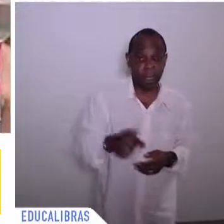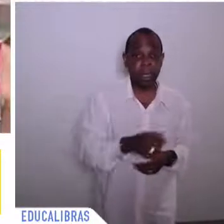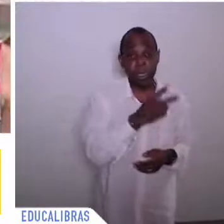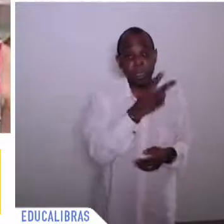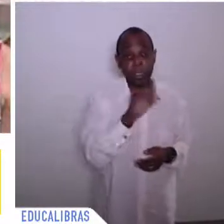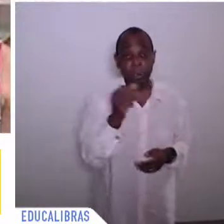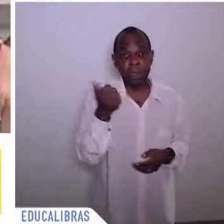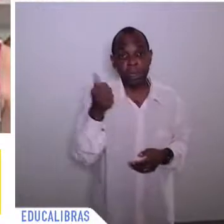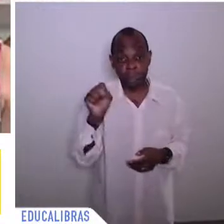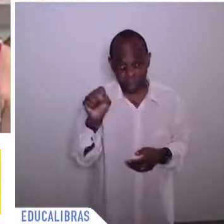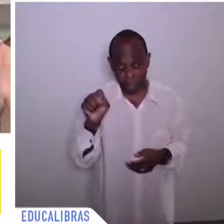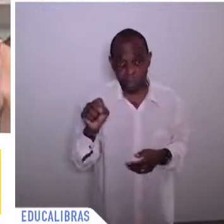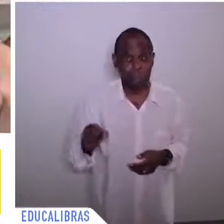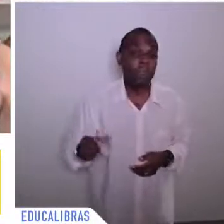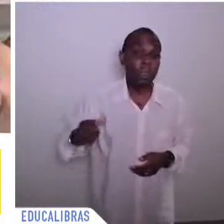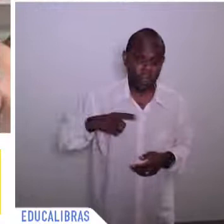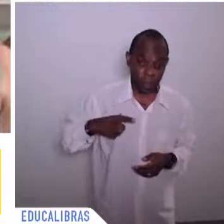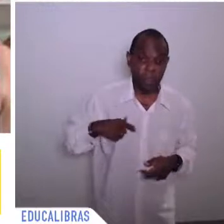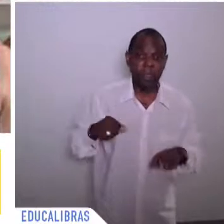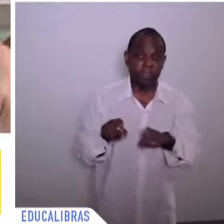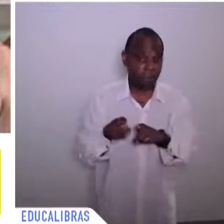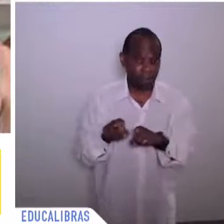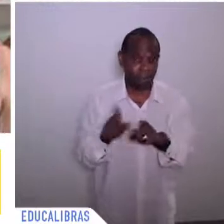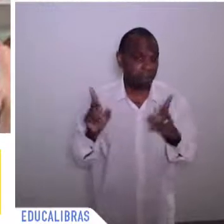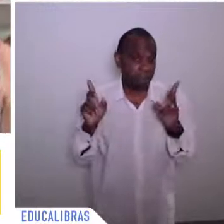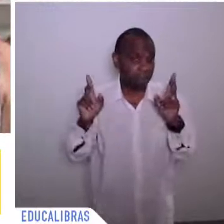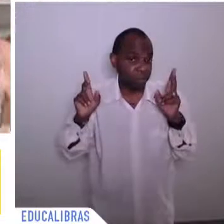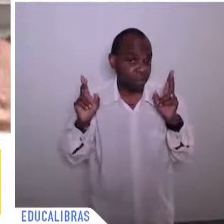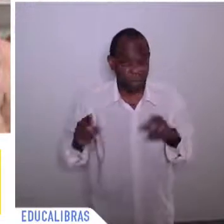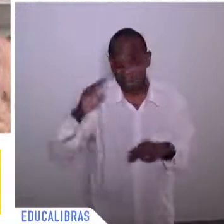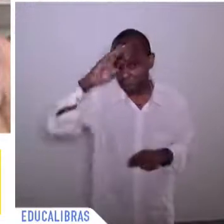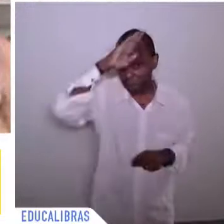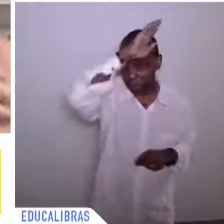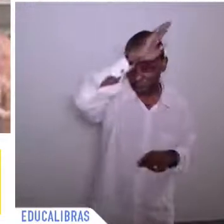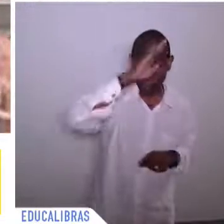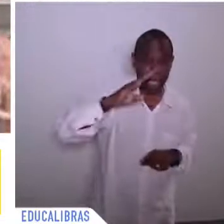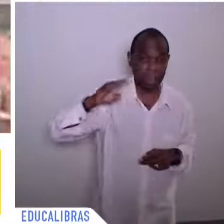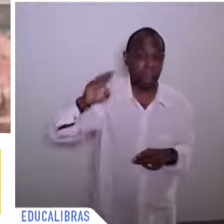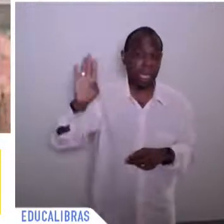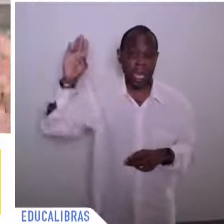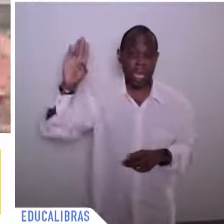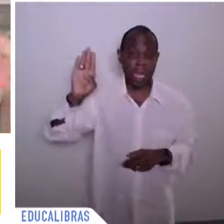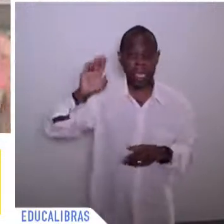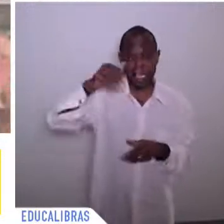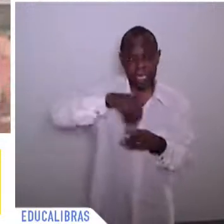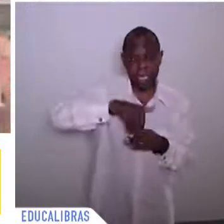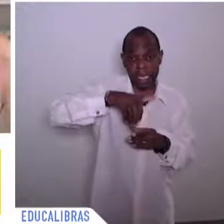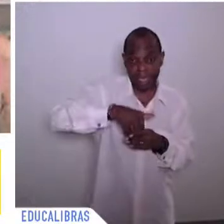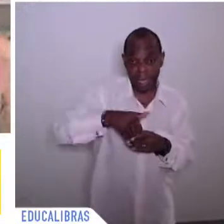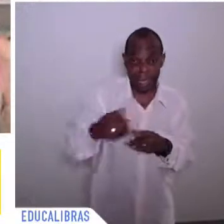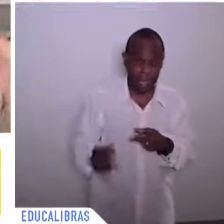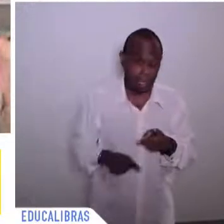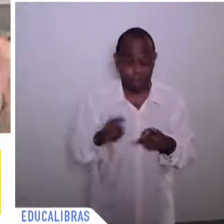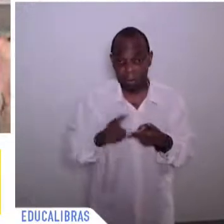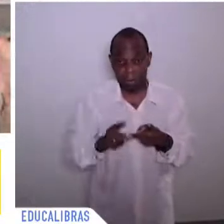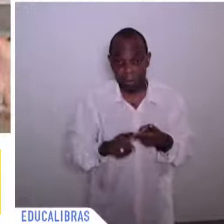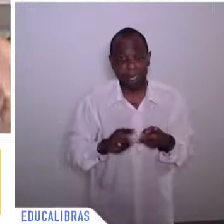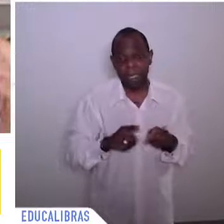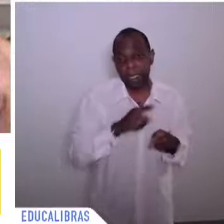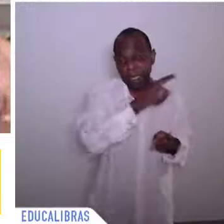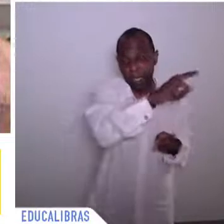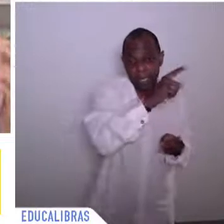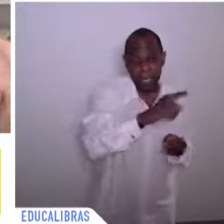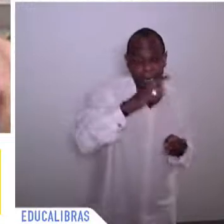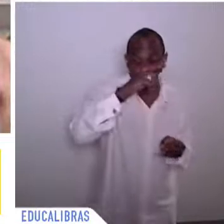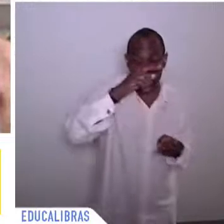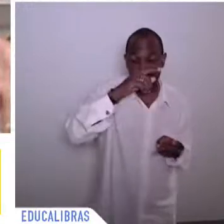2016 2018 have been accused by the results of Brexit and the election